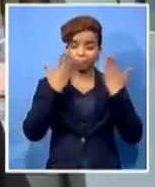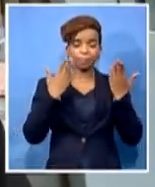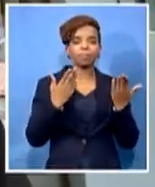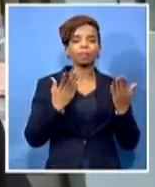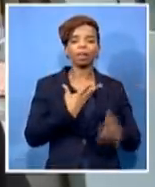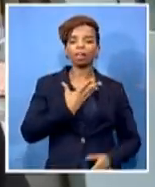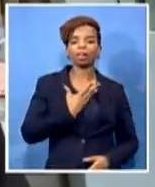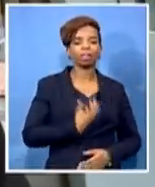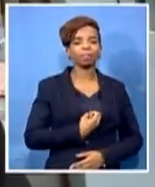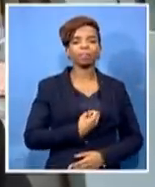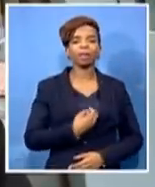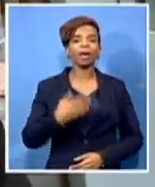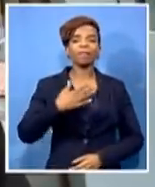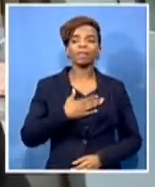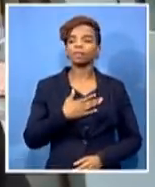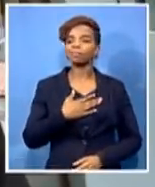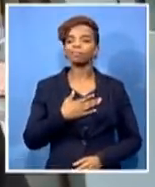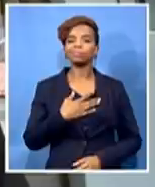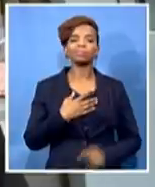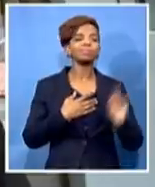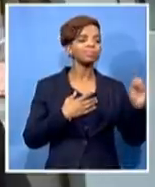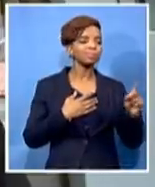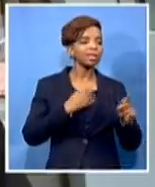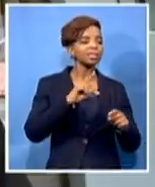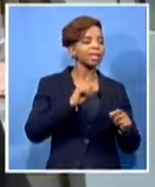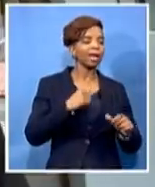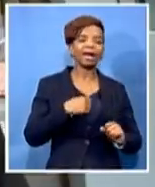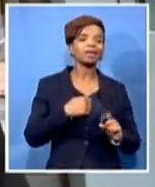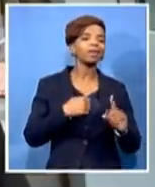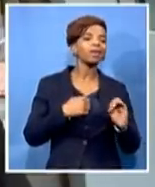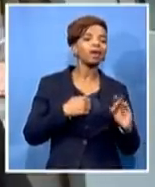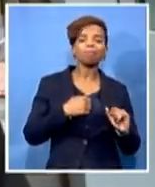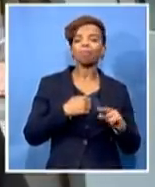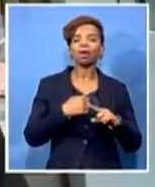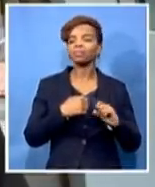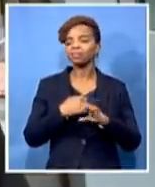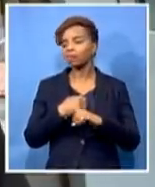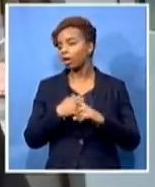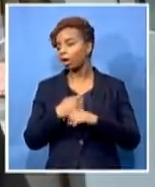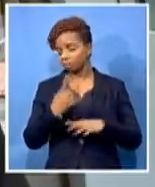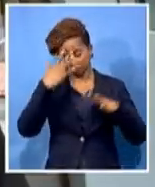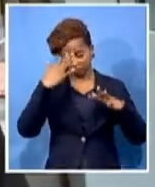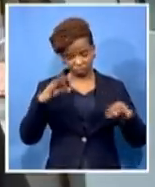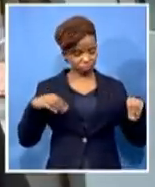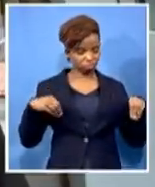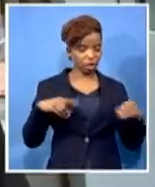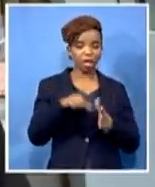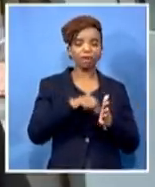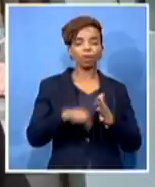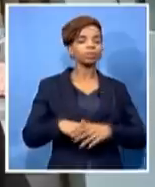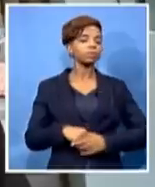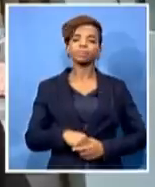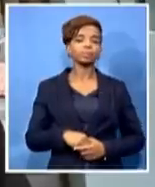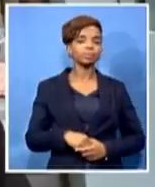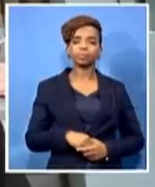offered by political parties of the day. Maybe this could be one that can bring them